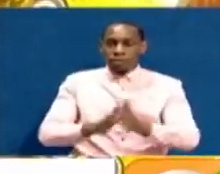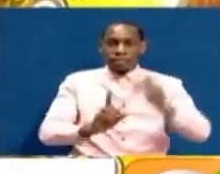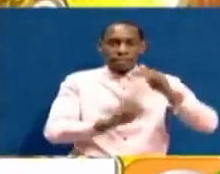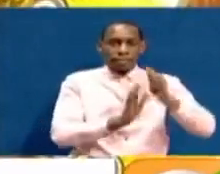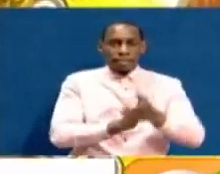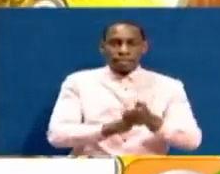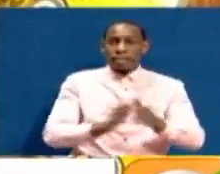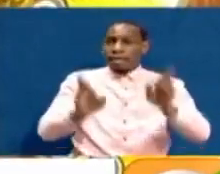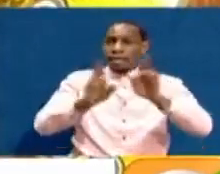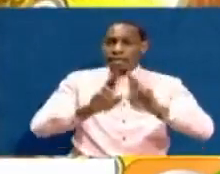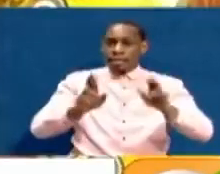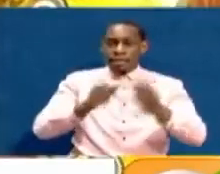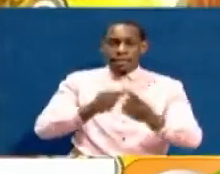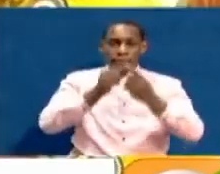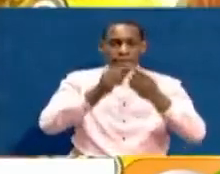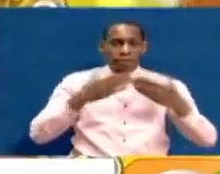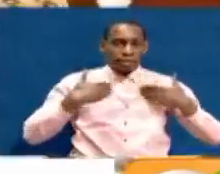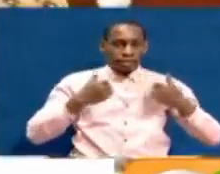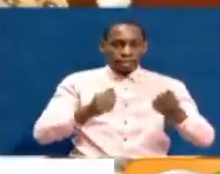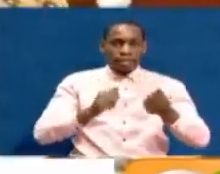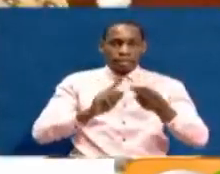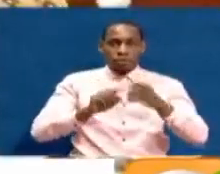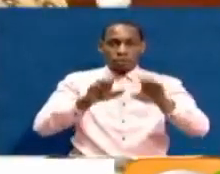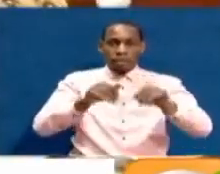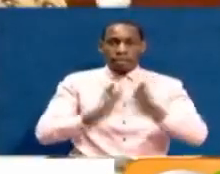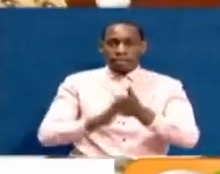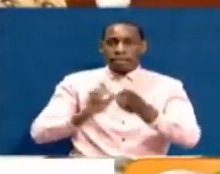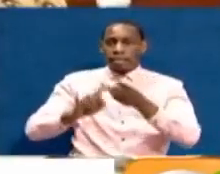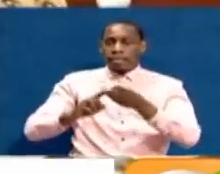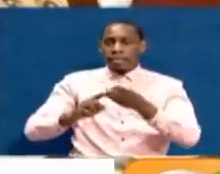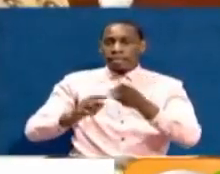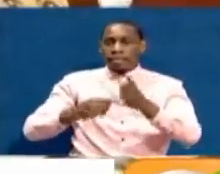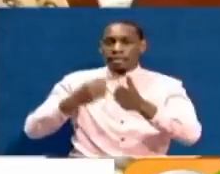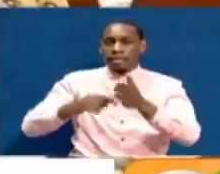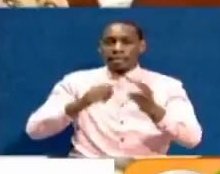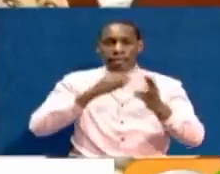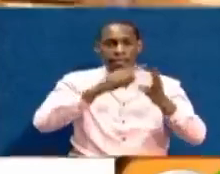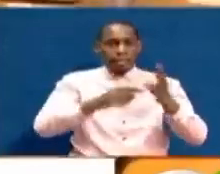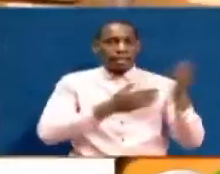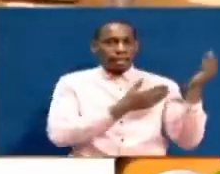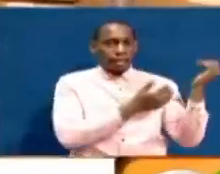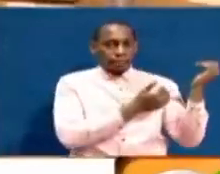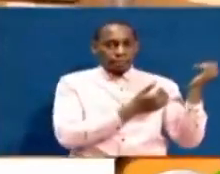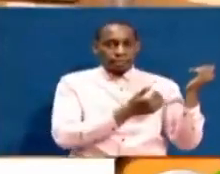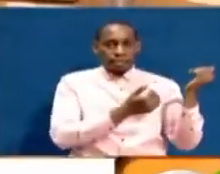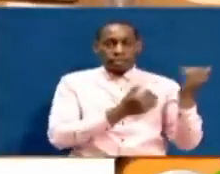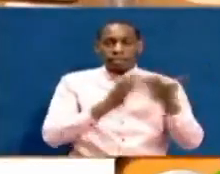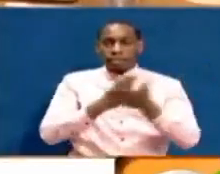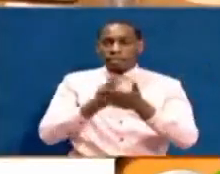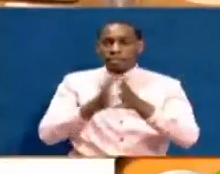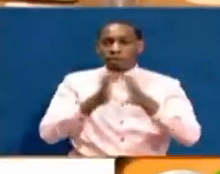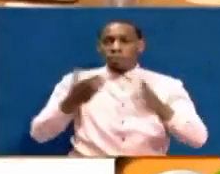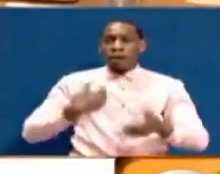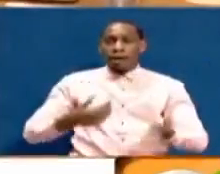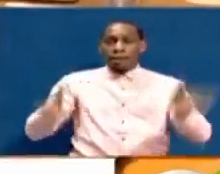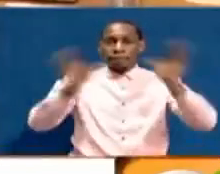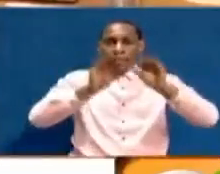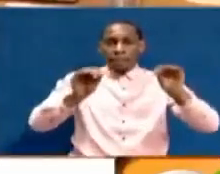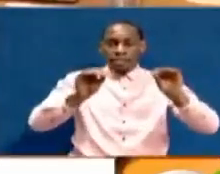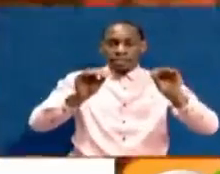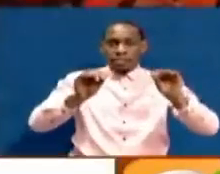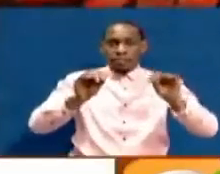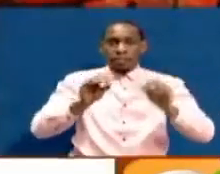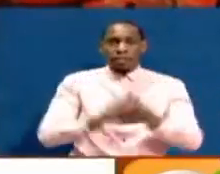So they are set to prioritize health, agriculture and industrialization, which are expected to take a lion's share of the budget as per